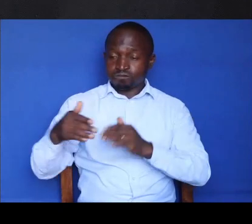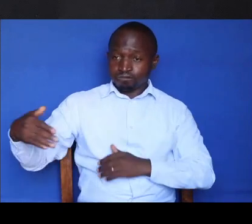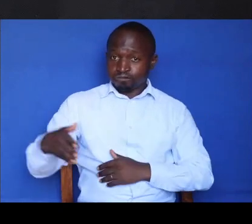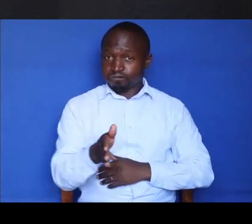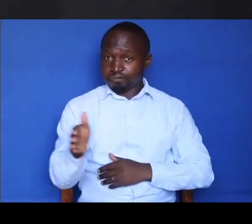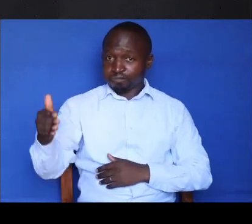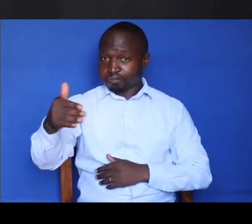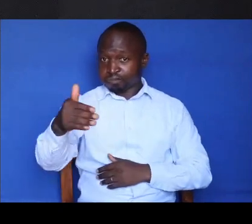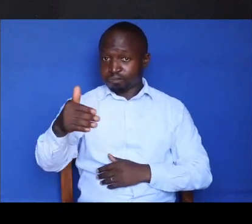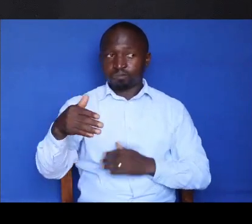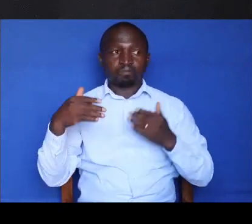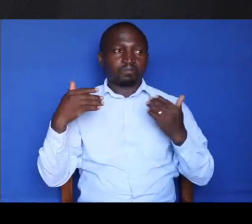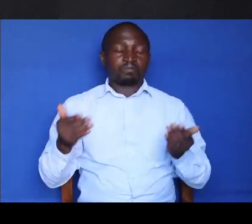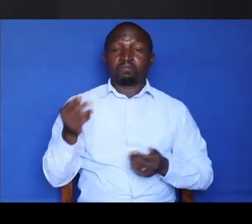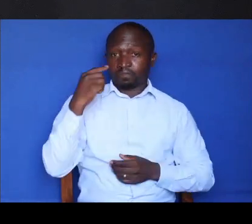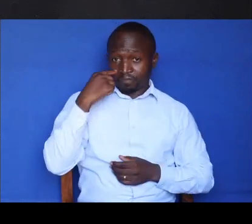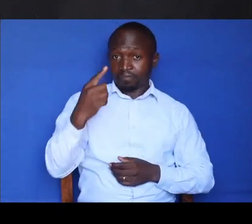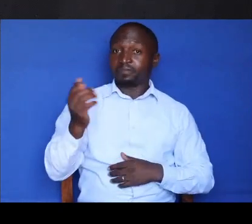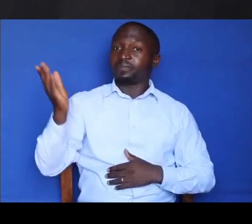Look here, class.